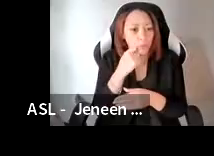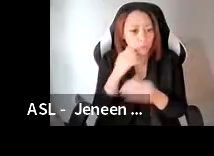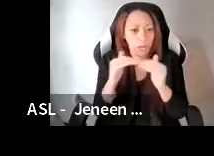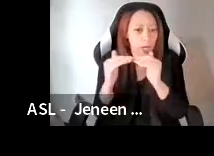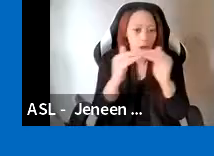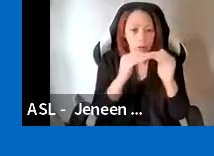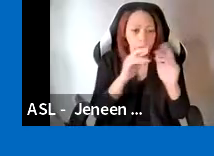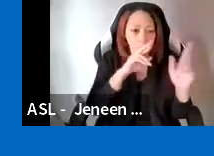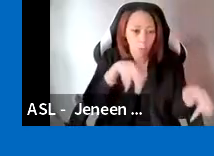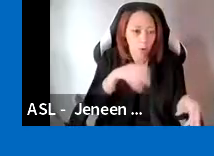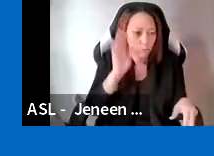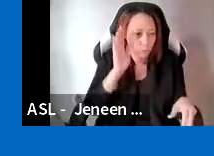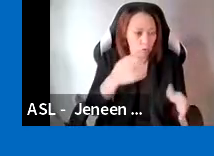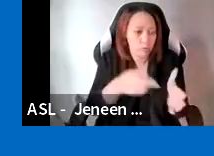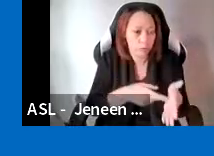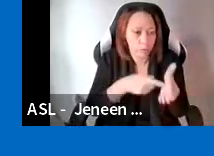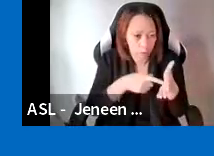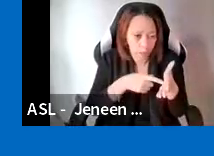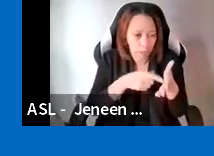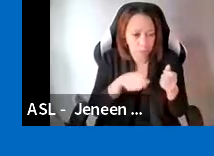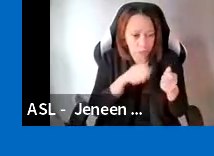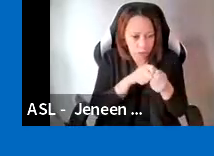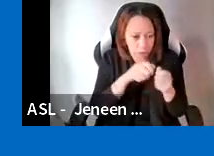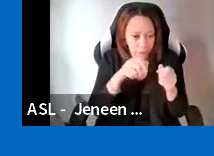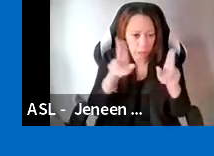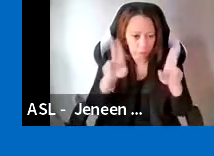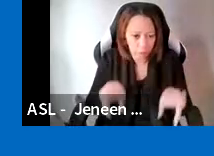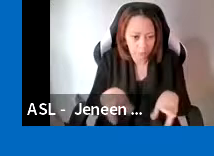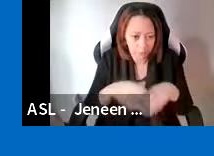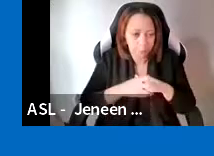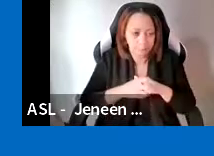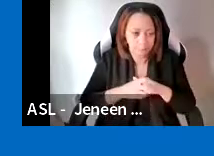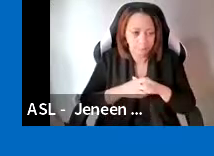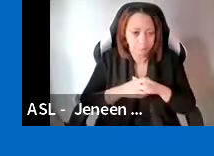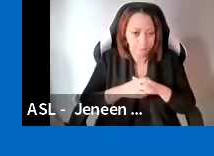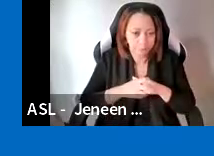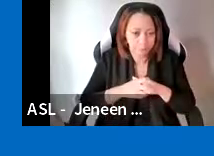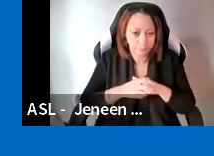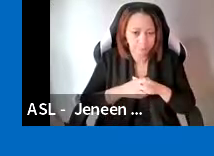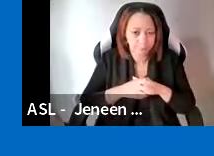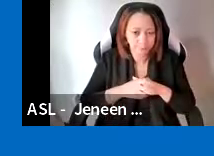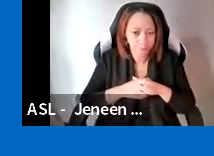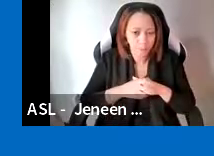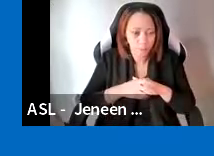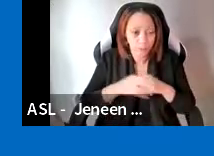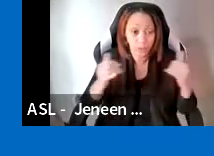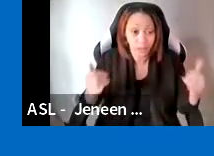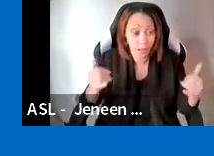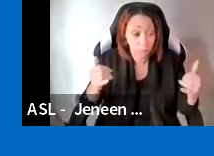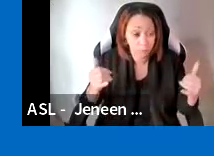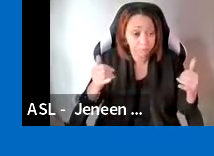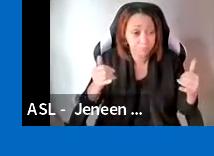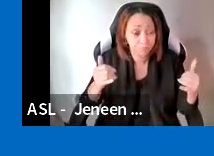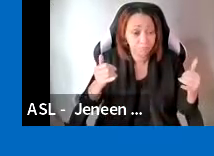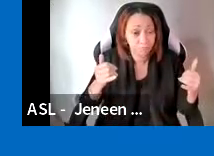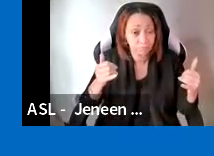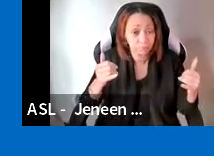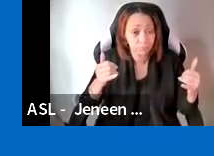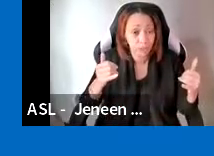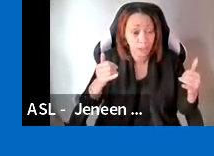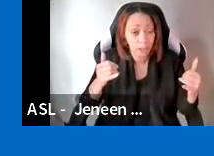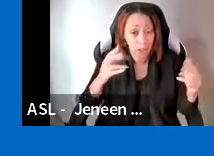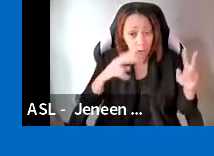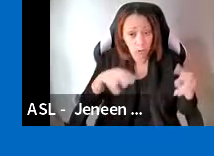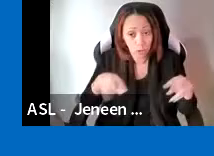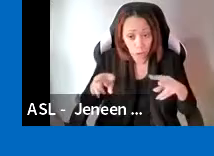to be required for certain land use applications. So with that, let's take a look at a little bit more information about what's included